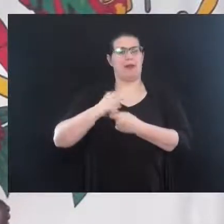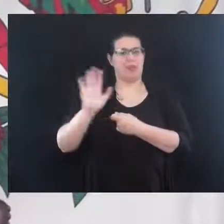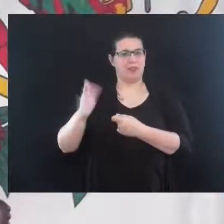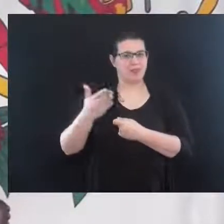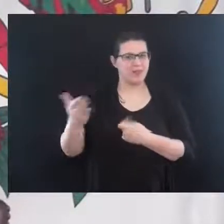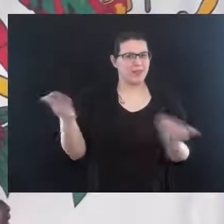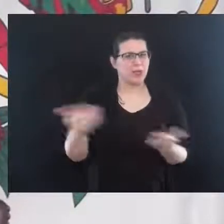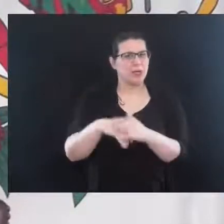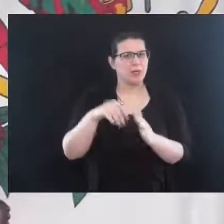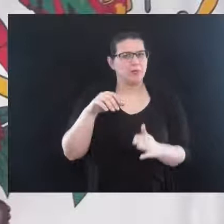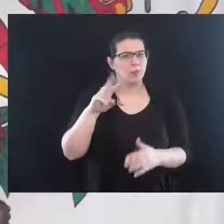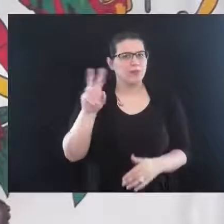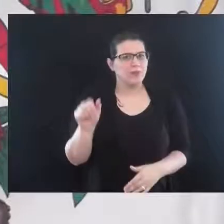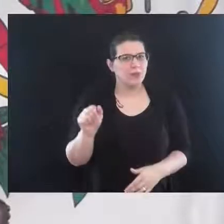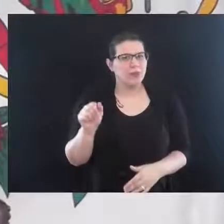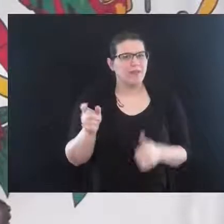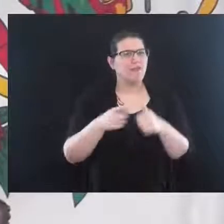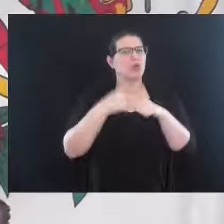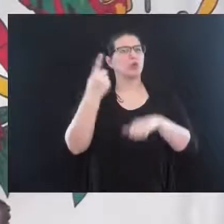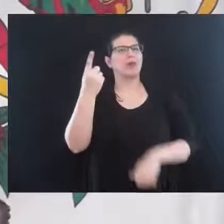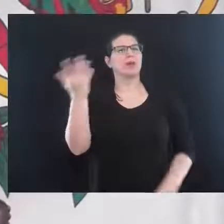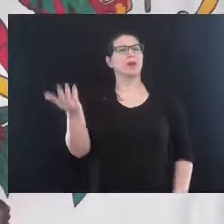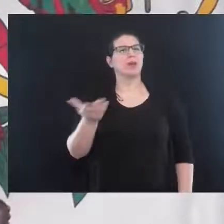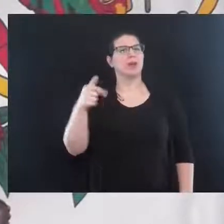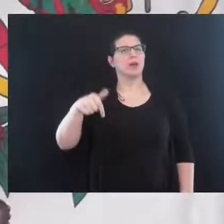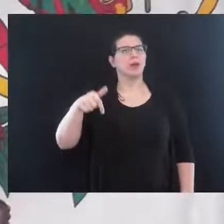Doesn't that tell you a whole lot? Doesn't it tell you